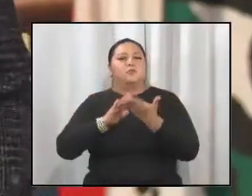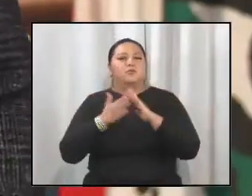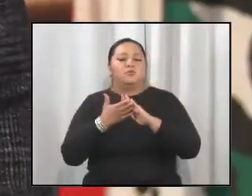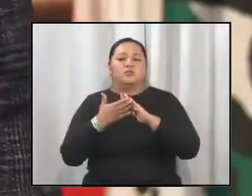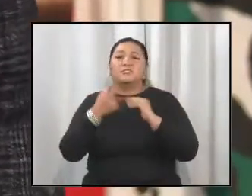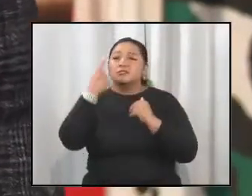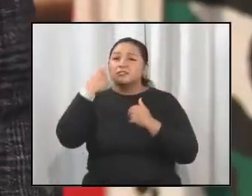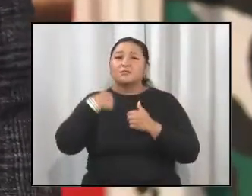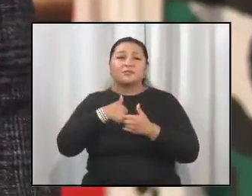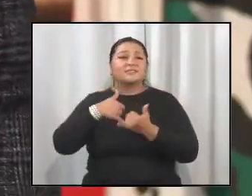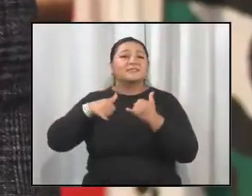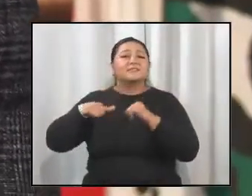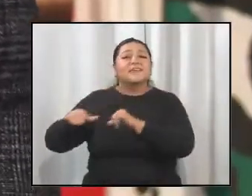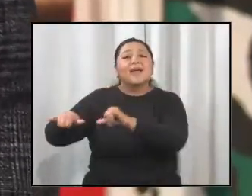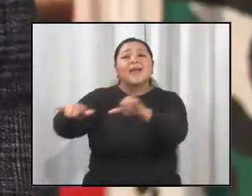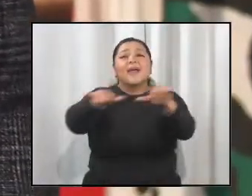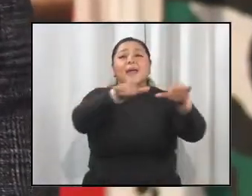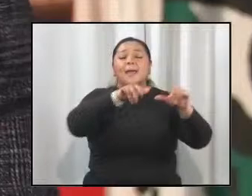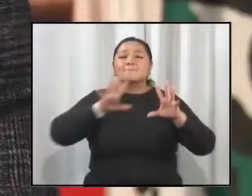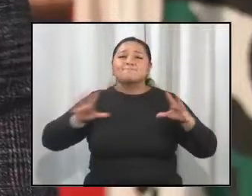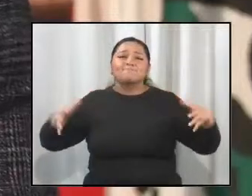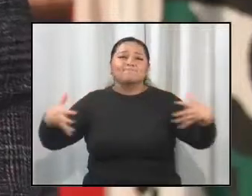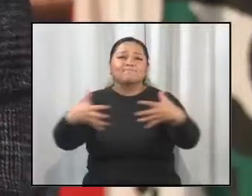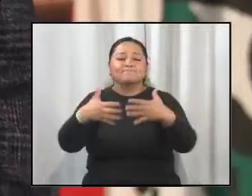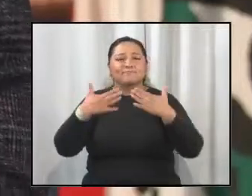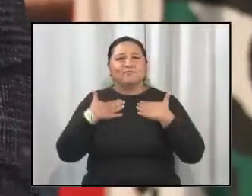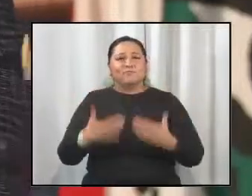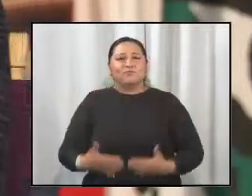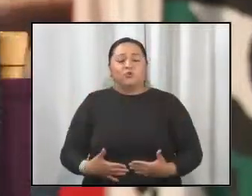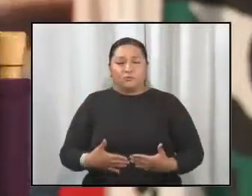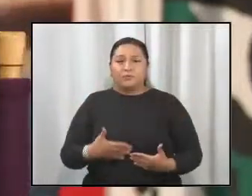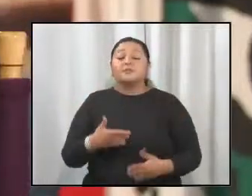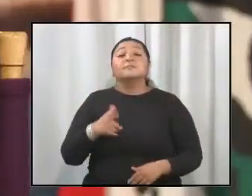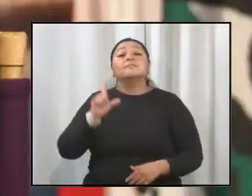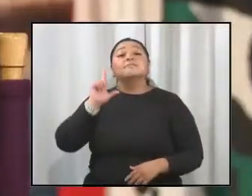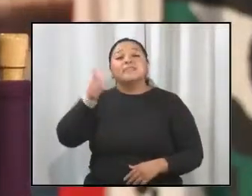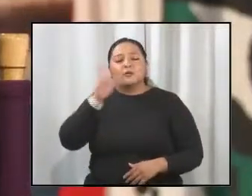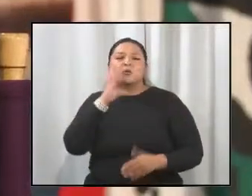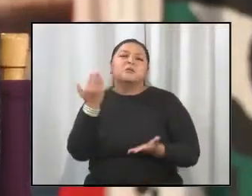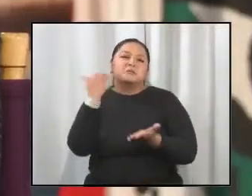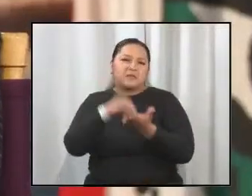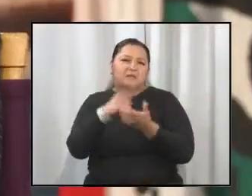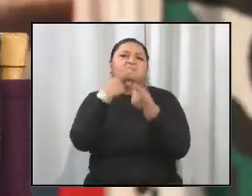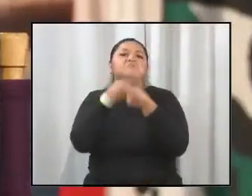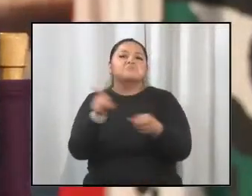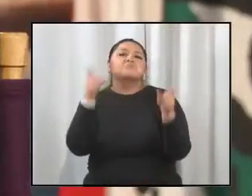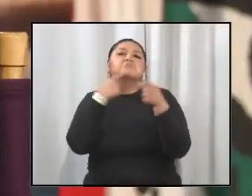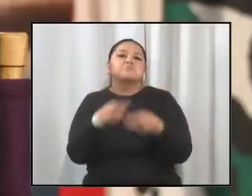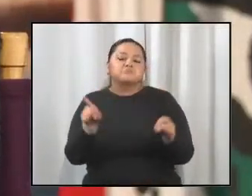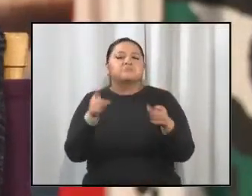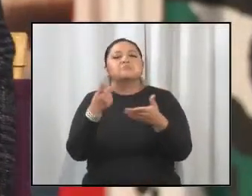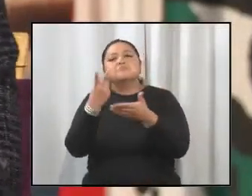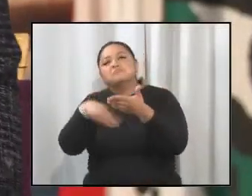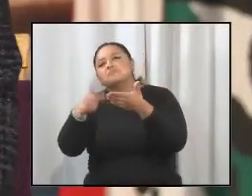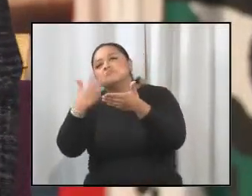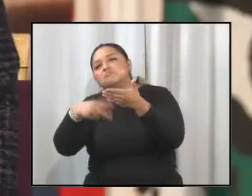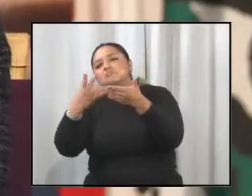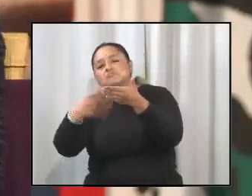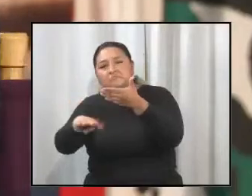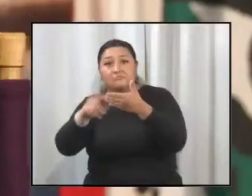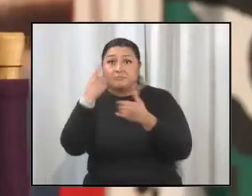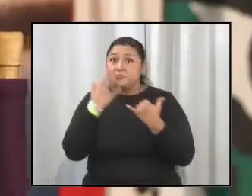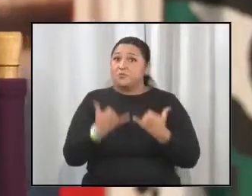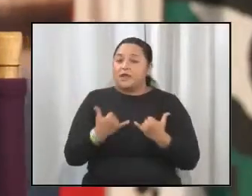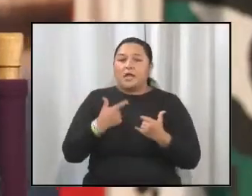the same social fabric. And we'll have more announcements about our emergency response efforts in the coming weeks. There's a lot of momentum